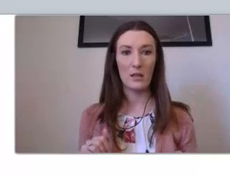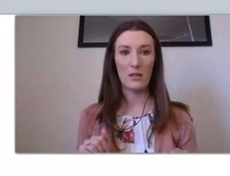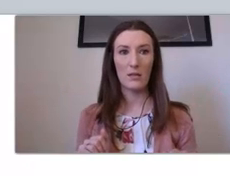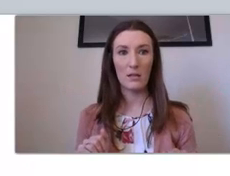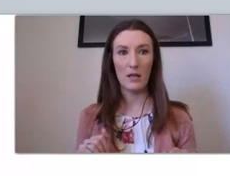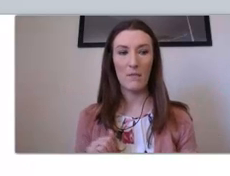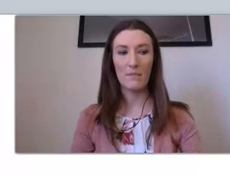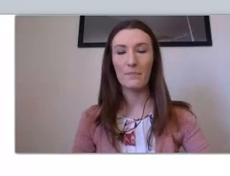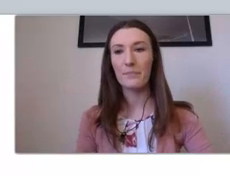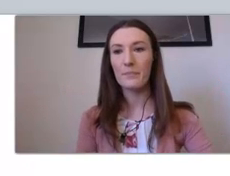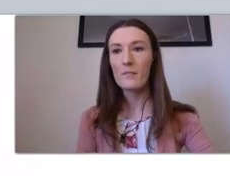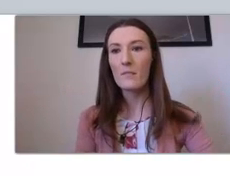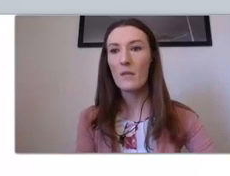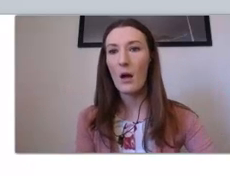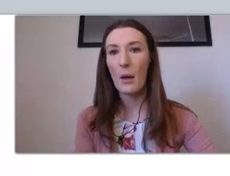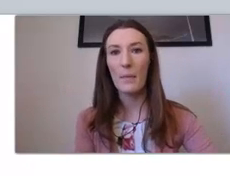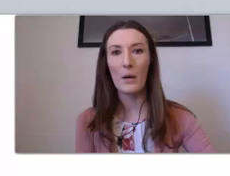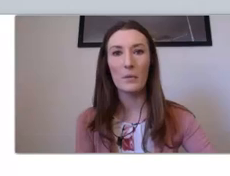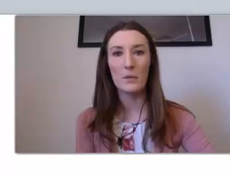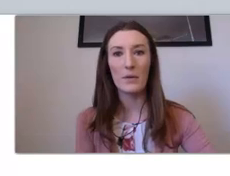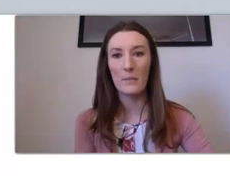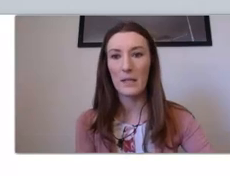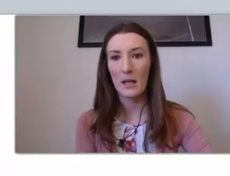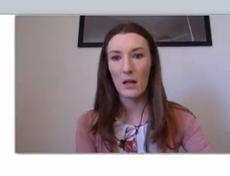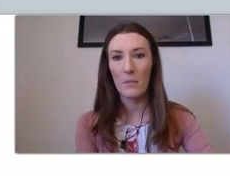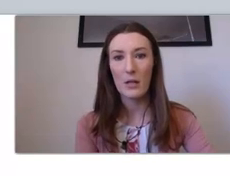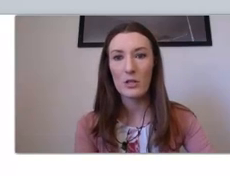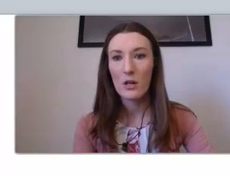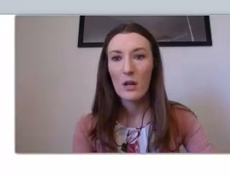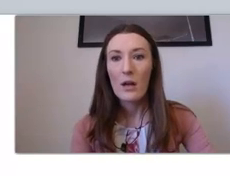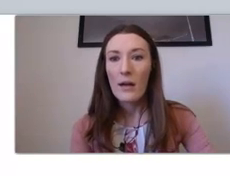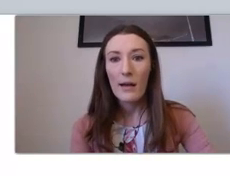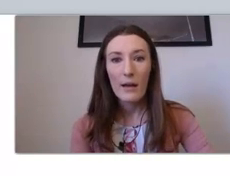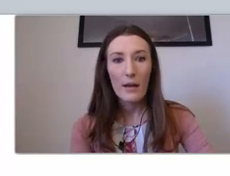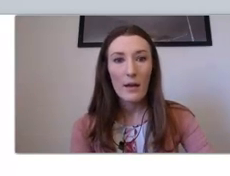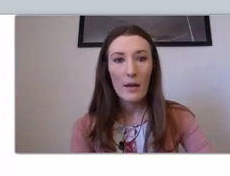Okay, that's it. I'm going to do one from the second page.